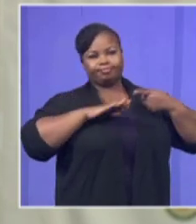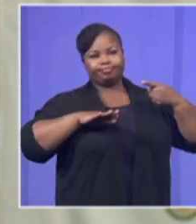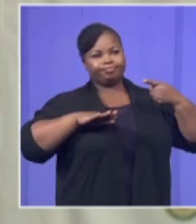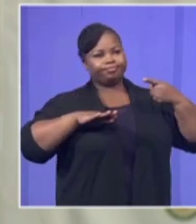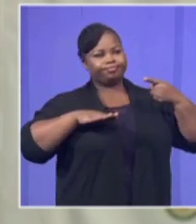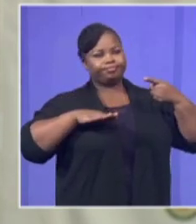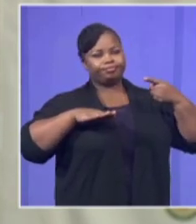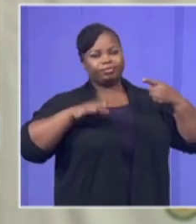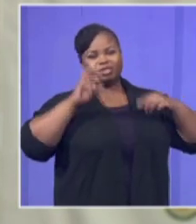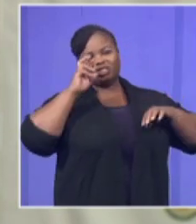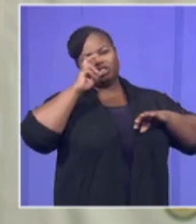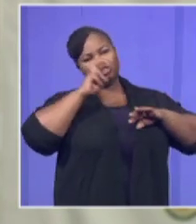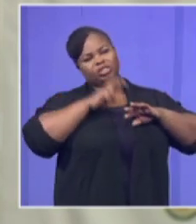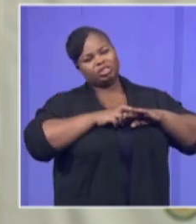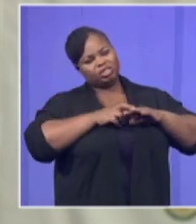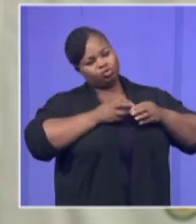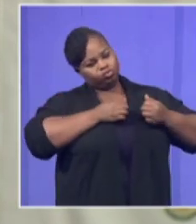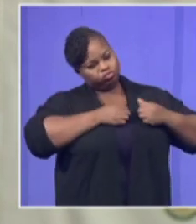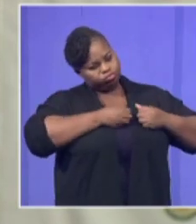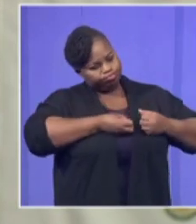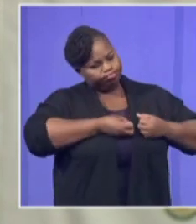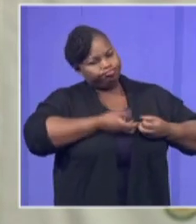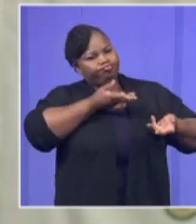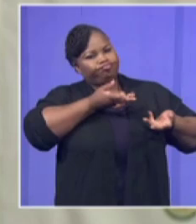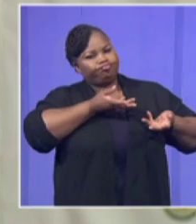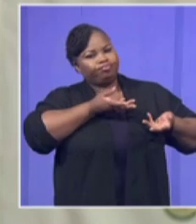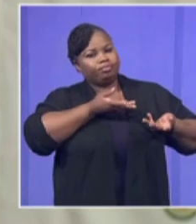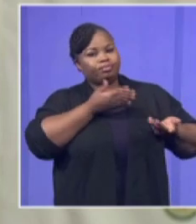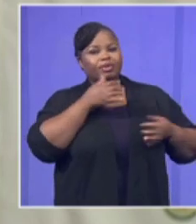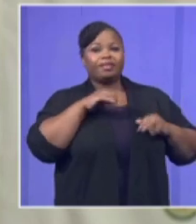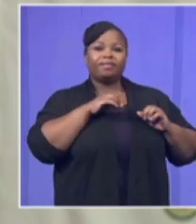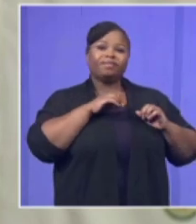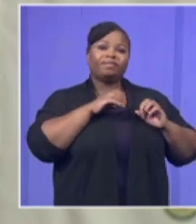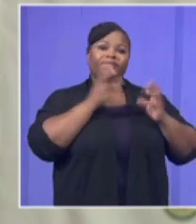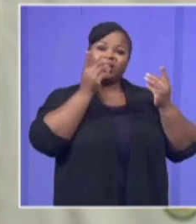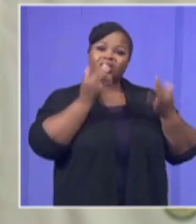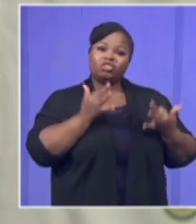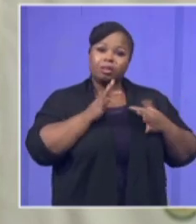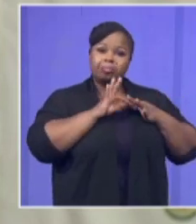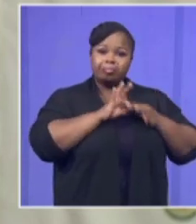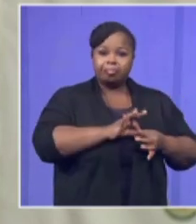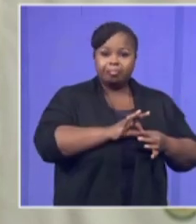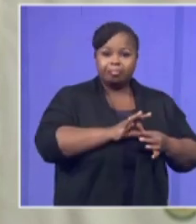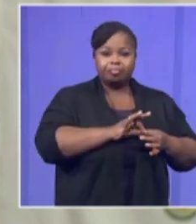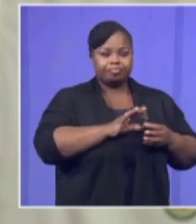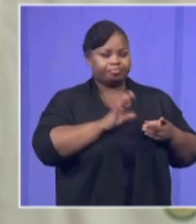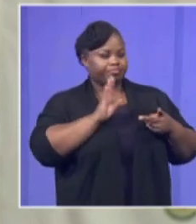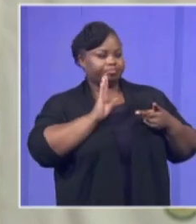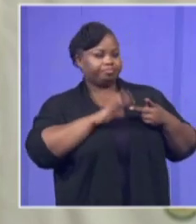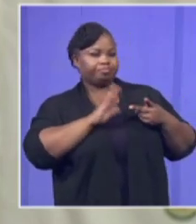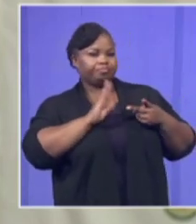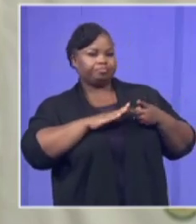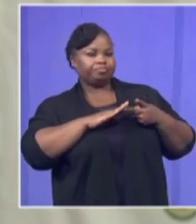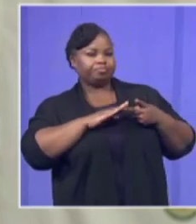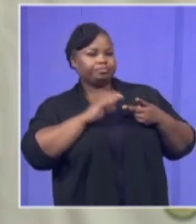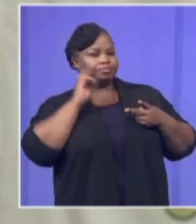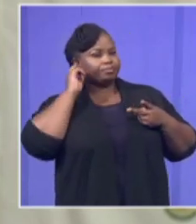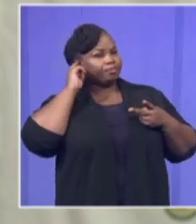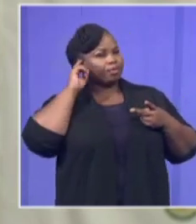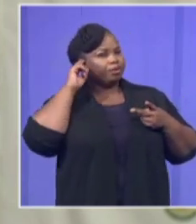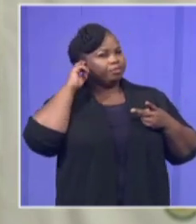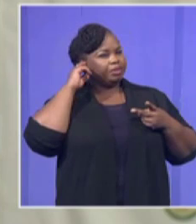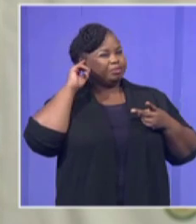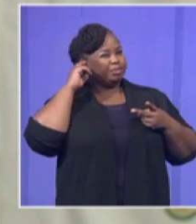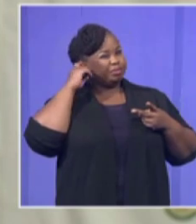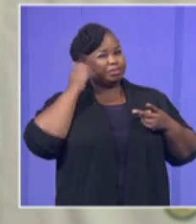a need to talk to someone. It could be financial related, as you indicate, and it could be